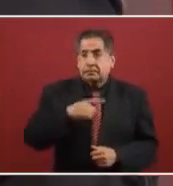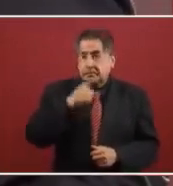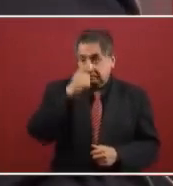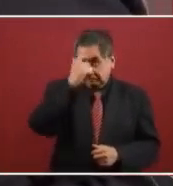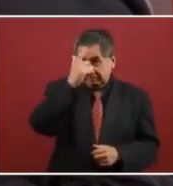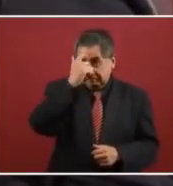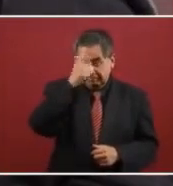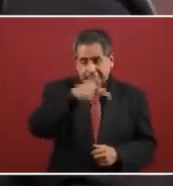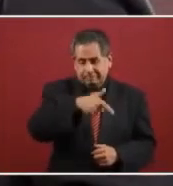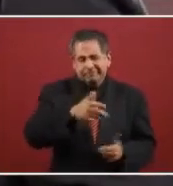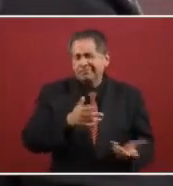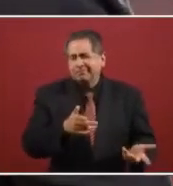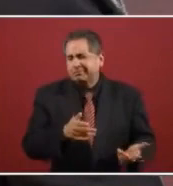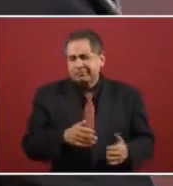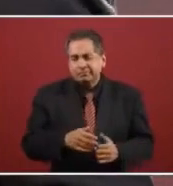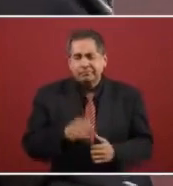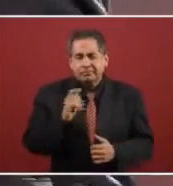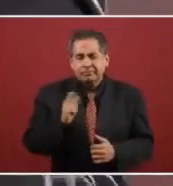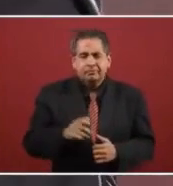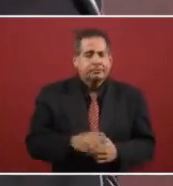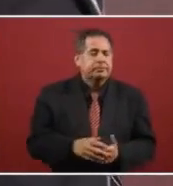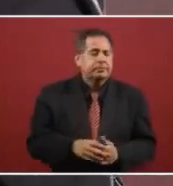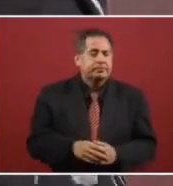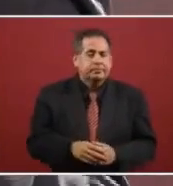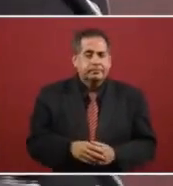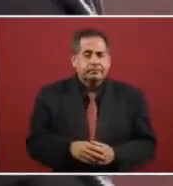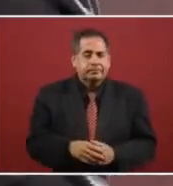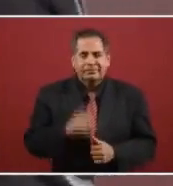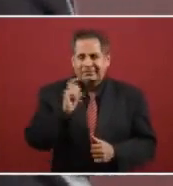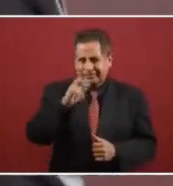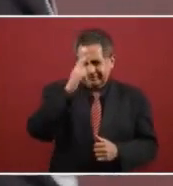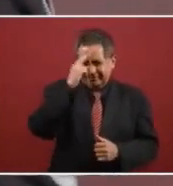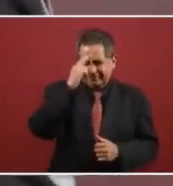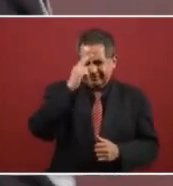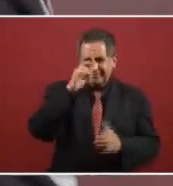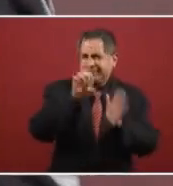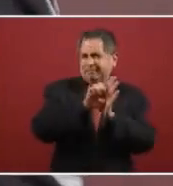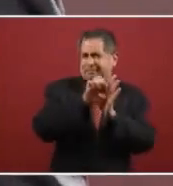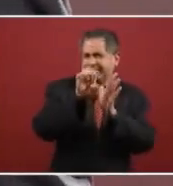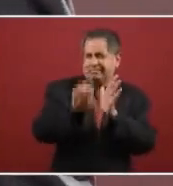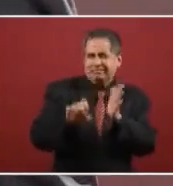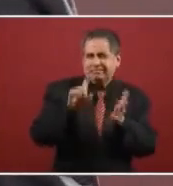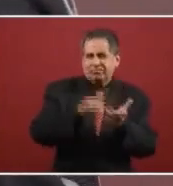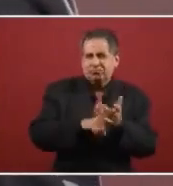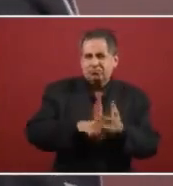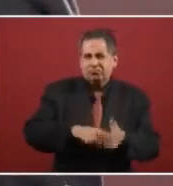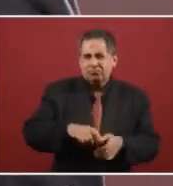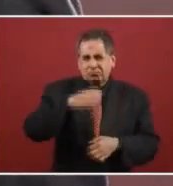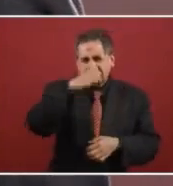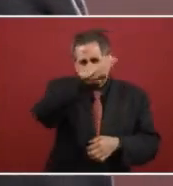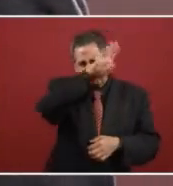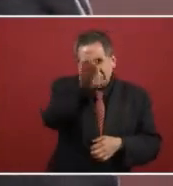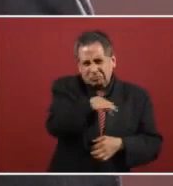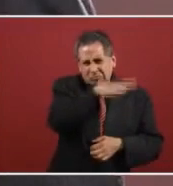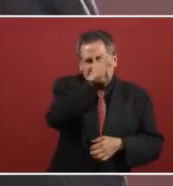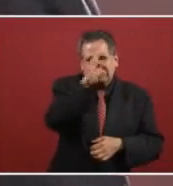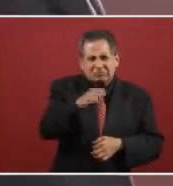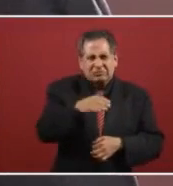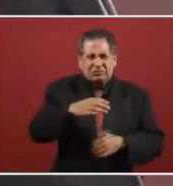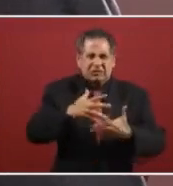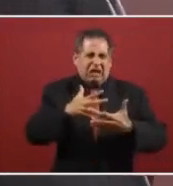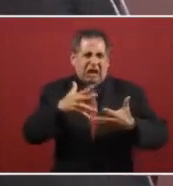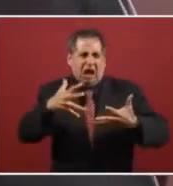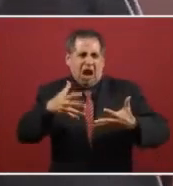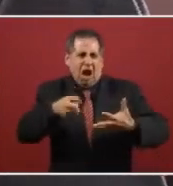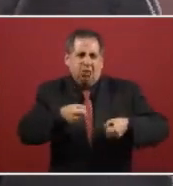It is not just something I've invented to speak to an elephant that's